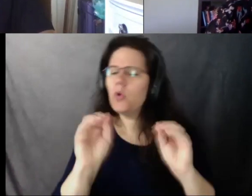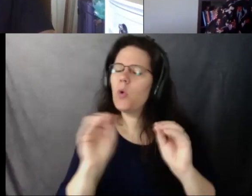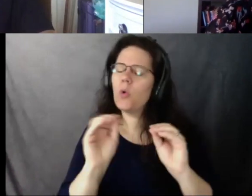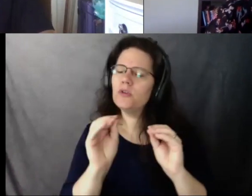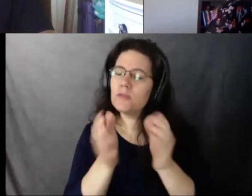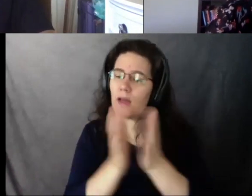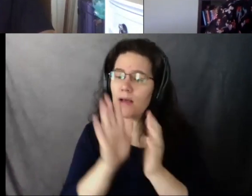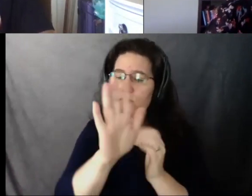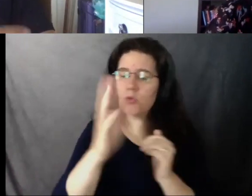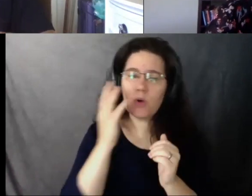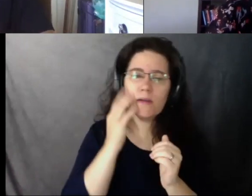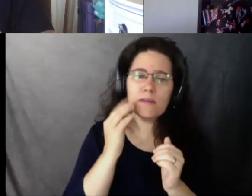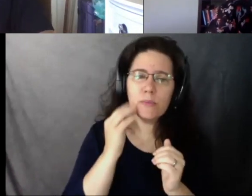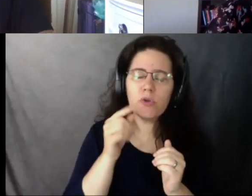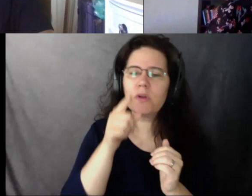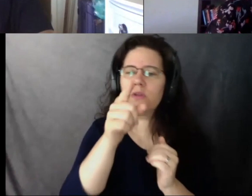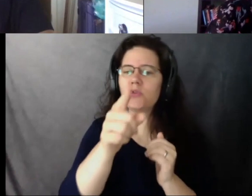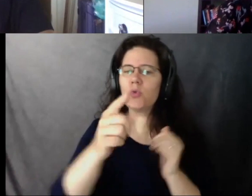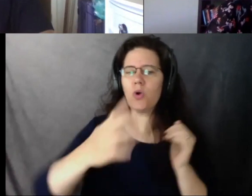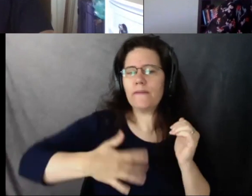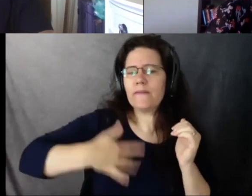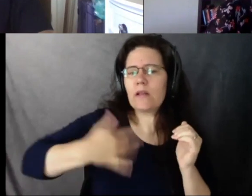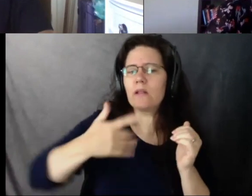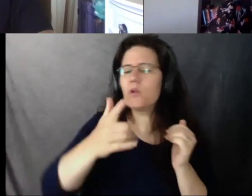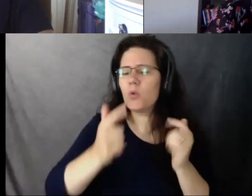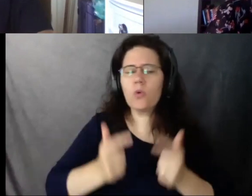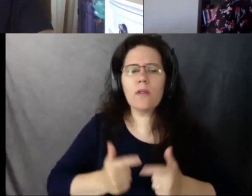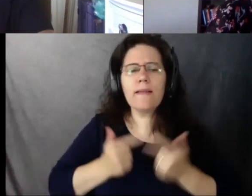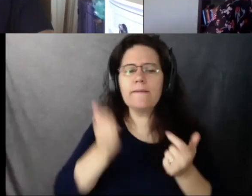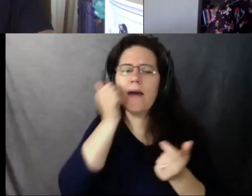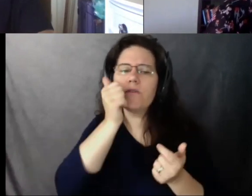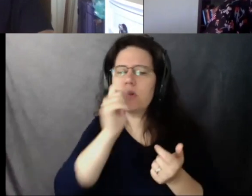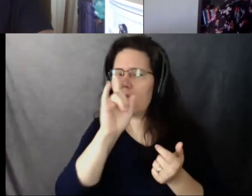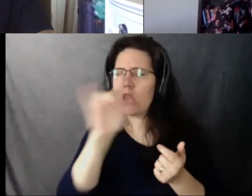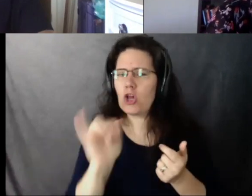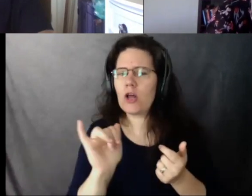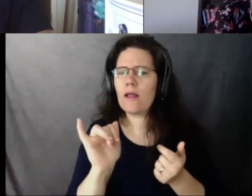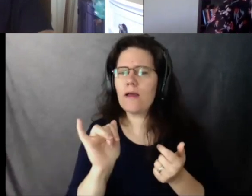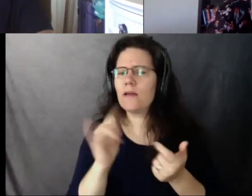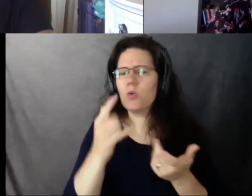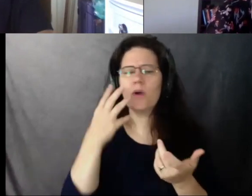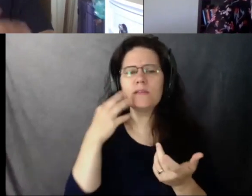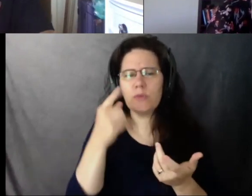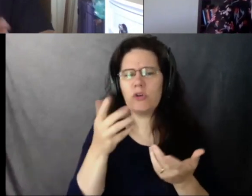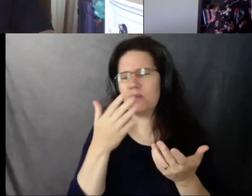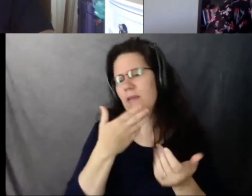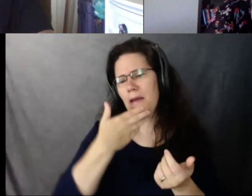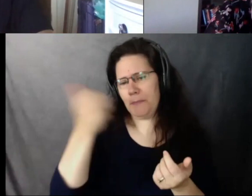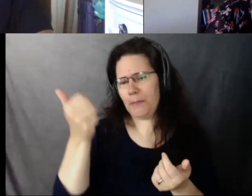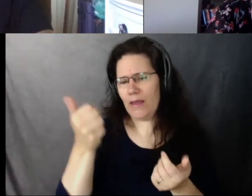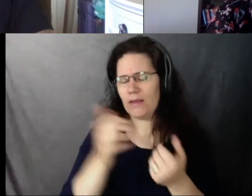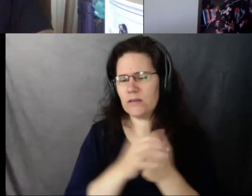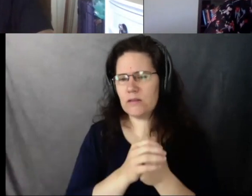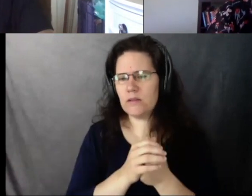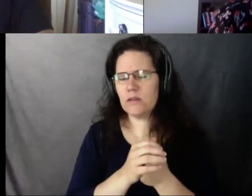with disability and what that looks like for them on a day-to-day life. And like I mentioned, I